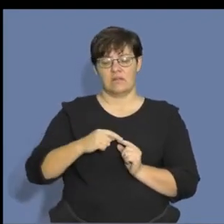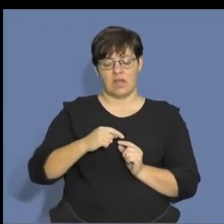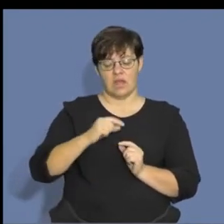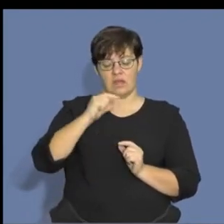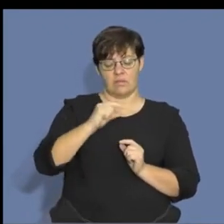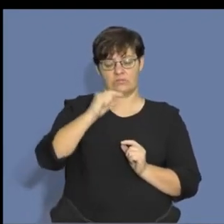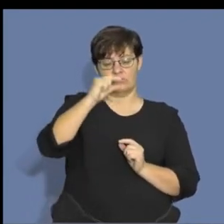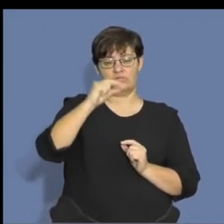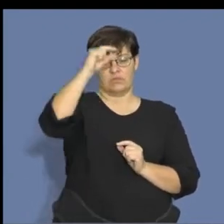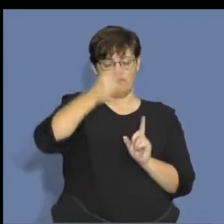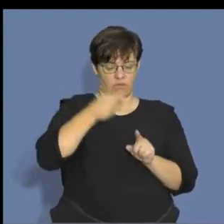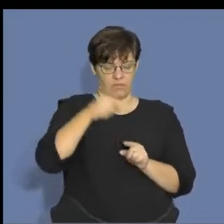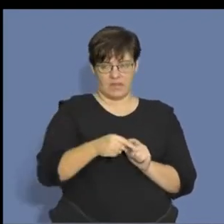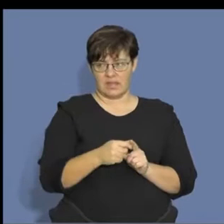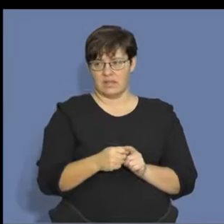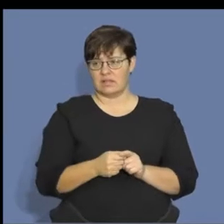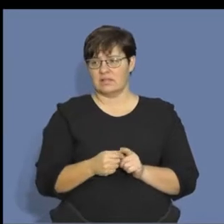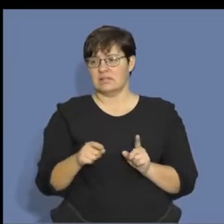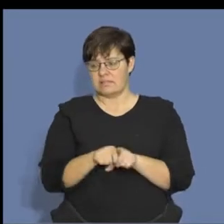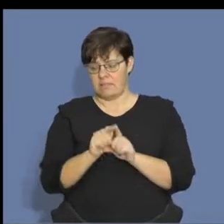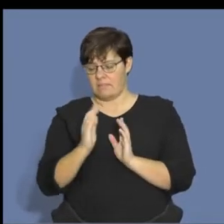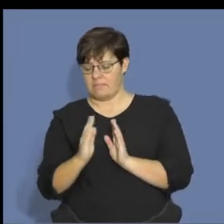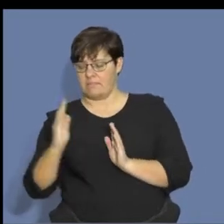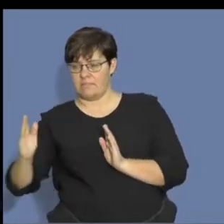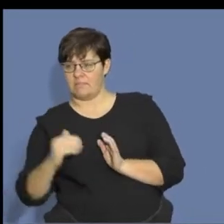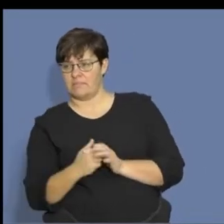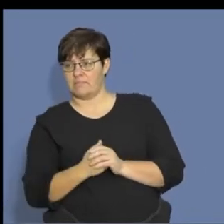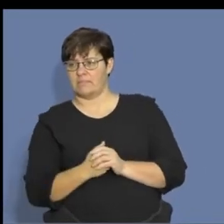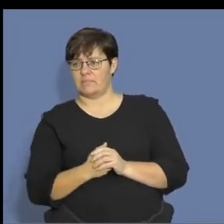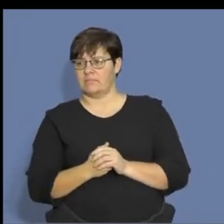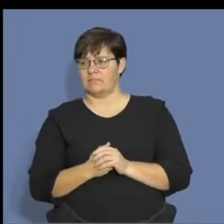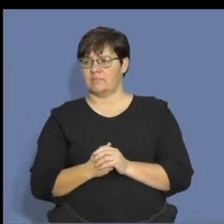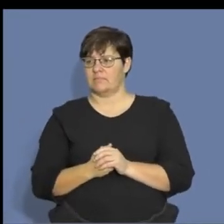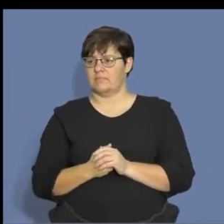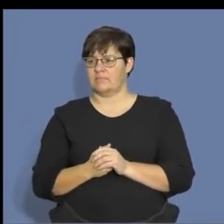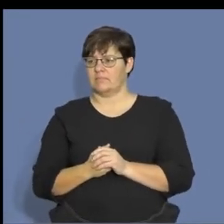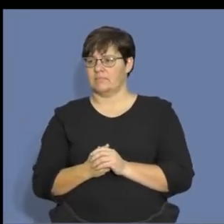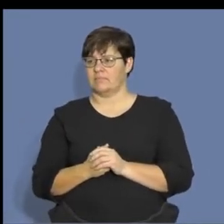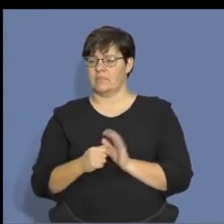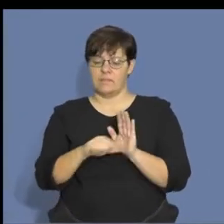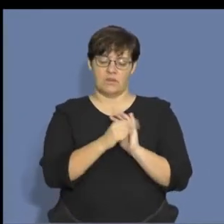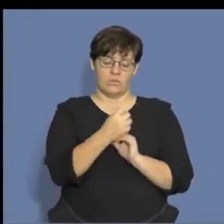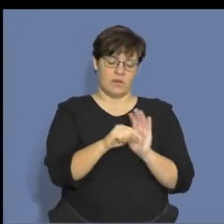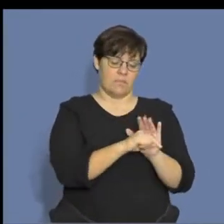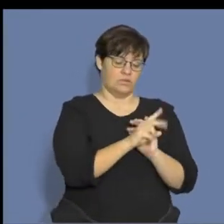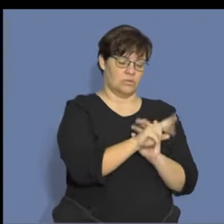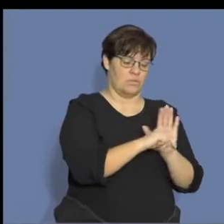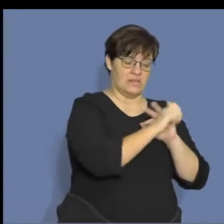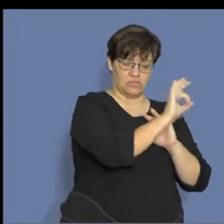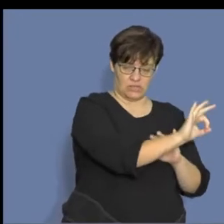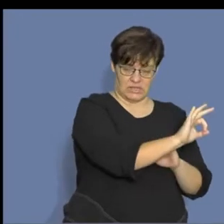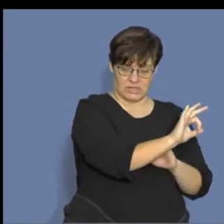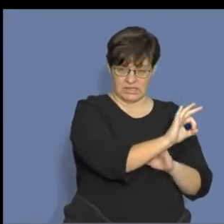units from the origin, and the same here. This is 1, this is 2, this is 3, this is -1, this is -2, this